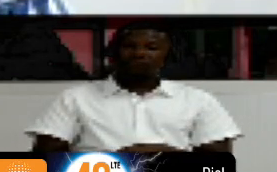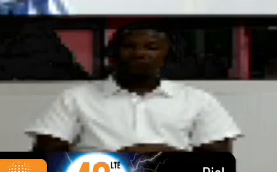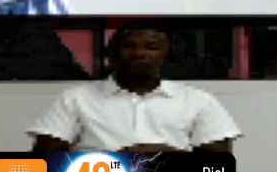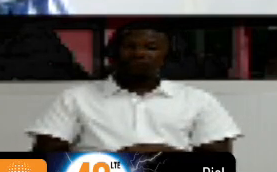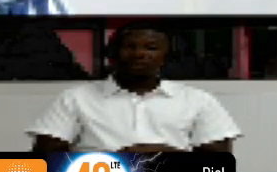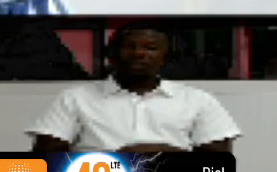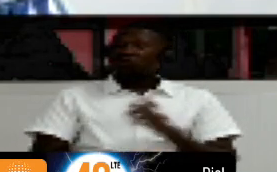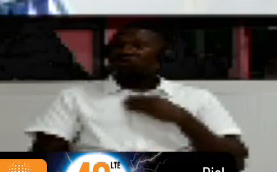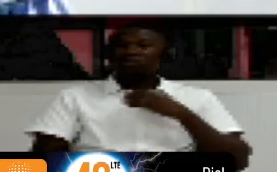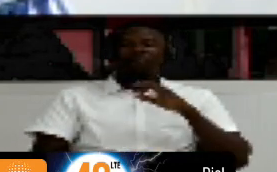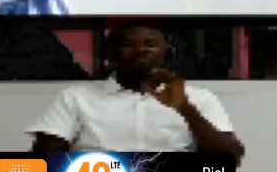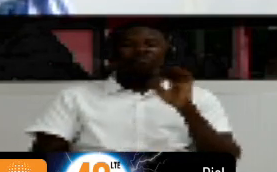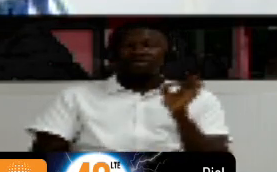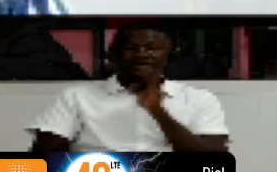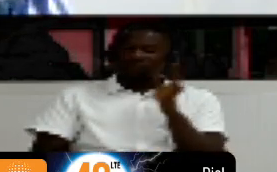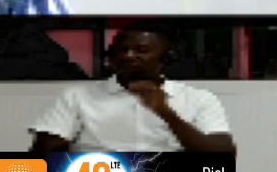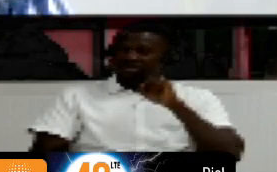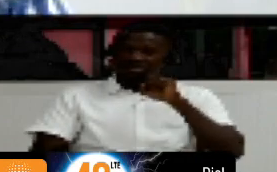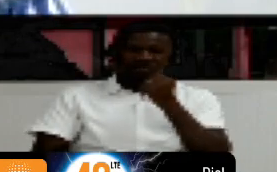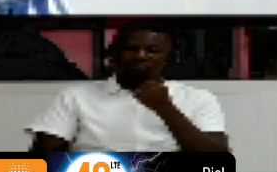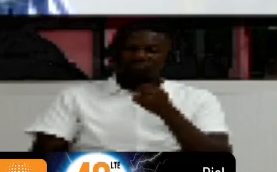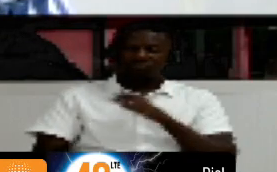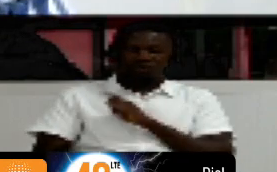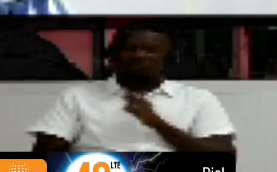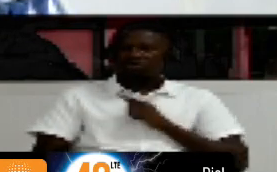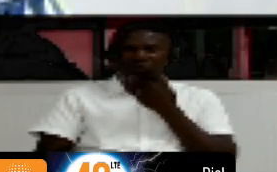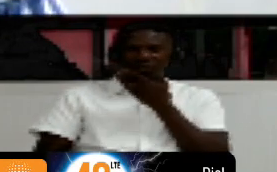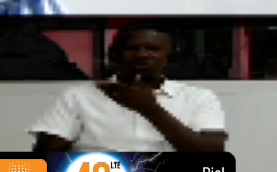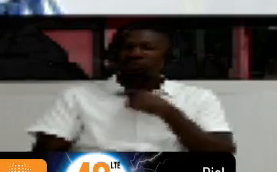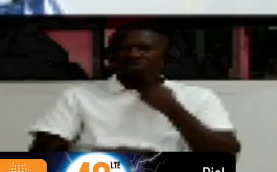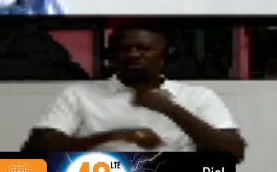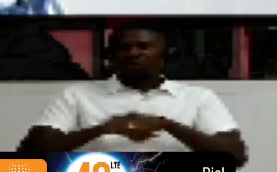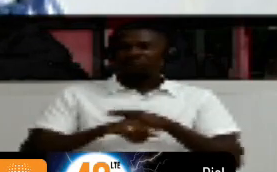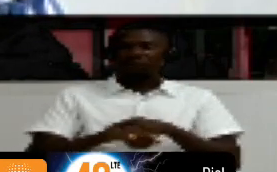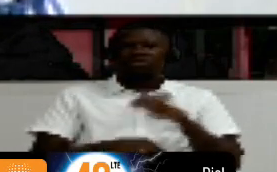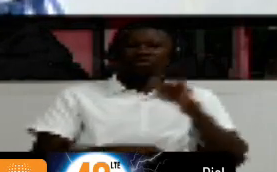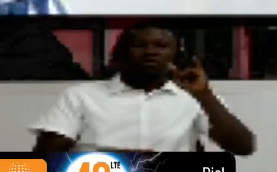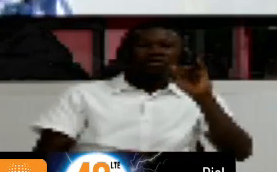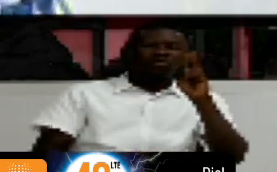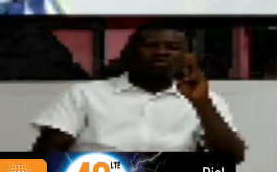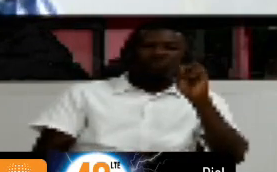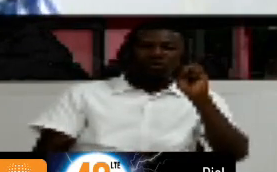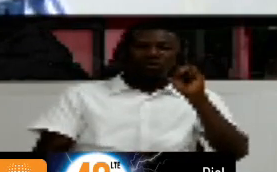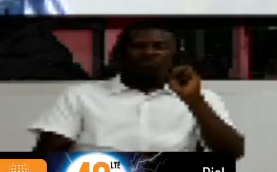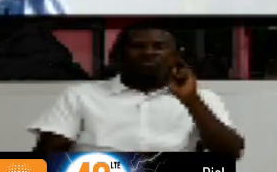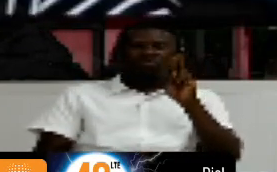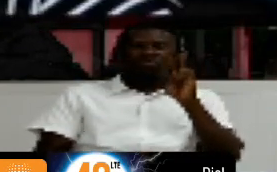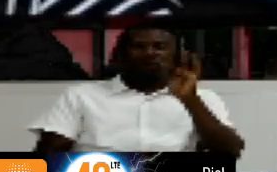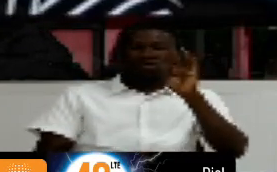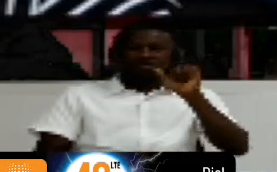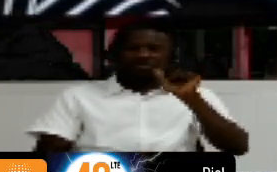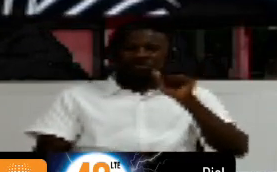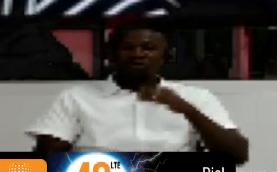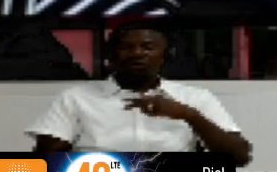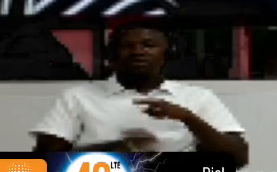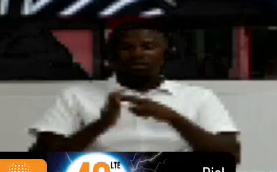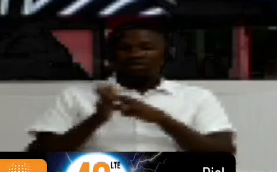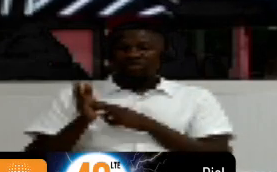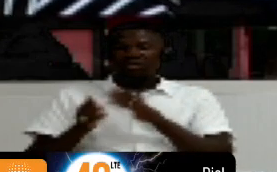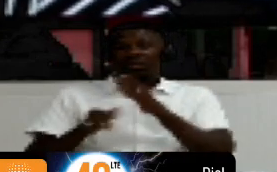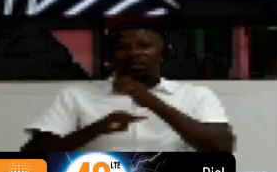it was so difficult with us there because sometimes Yusufa will need help if he calls the nurse